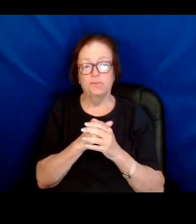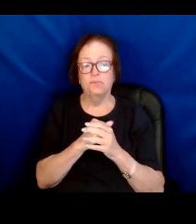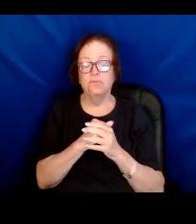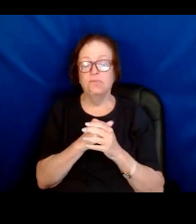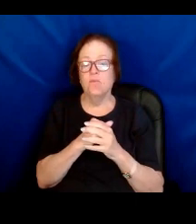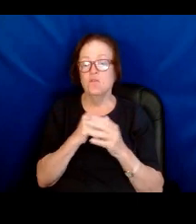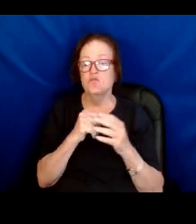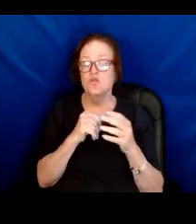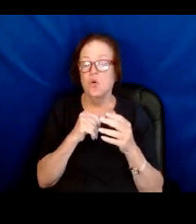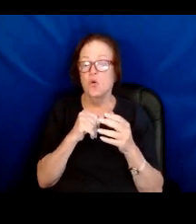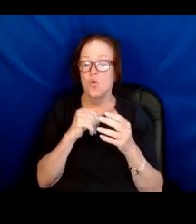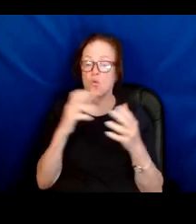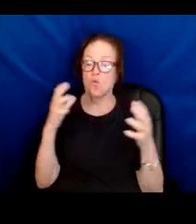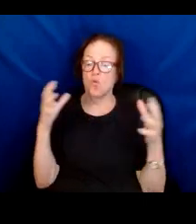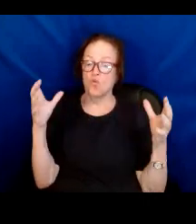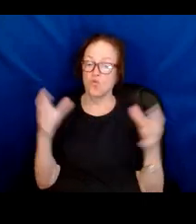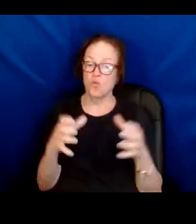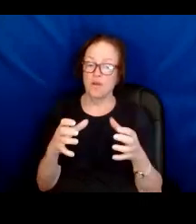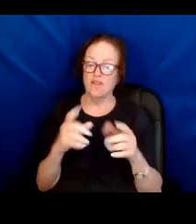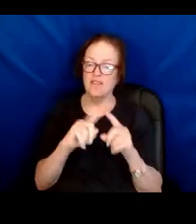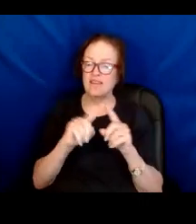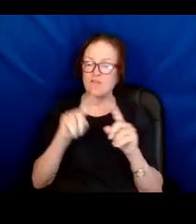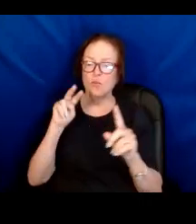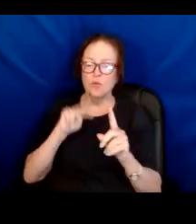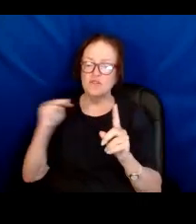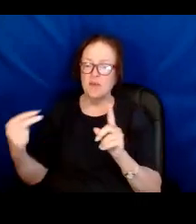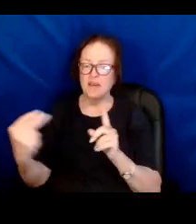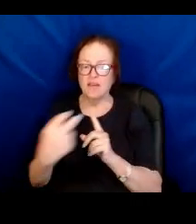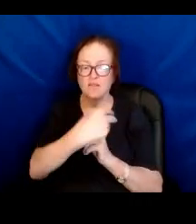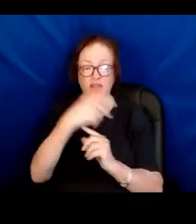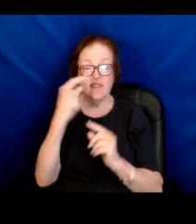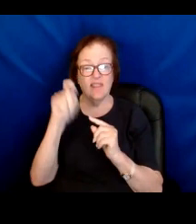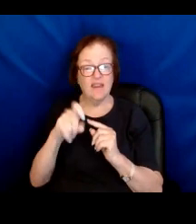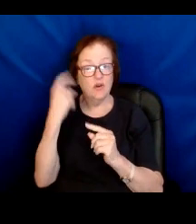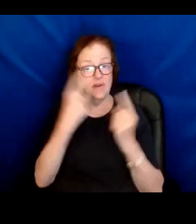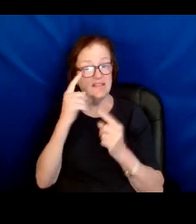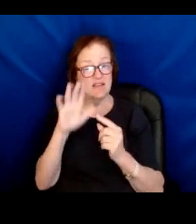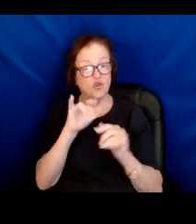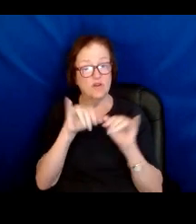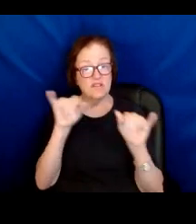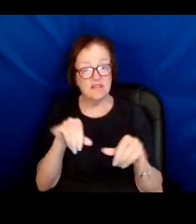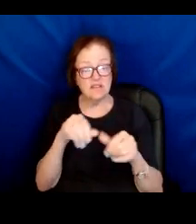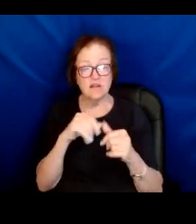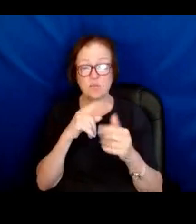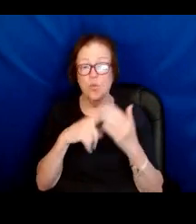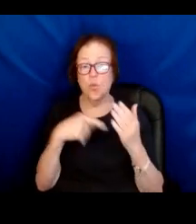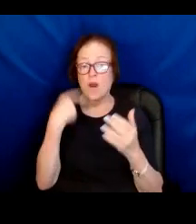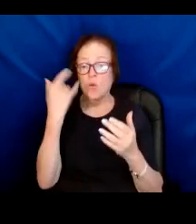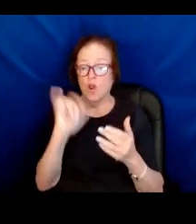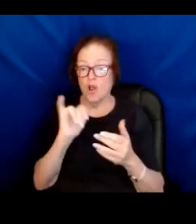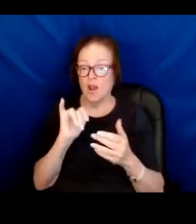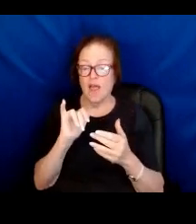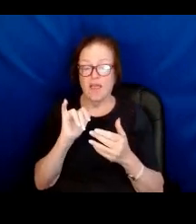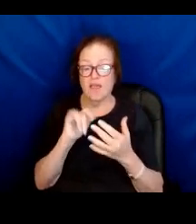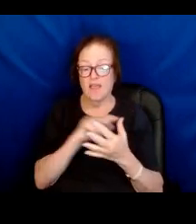bring together all the different perspectives that need to be considered in your system. What this has looked like in the handful of communities that we've